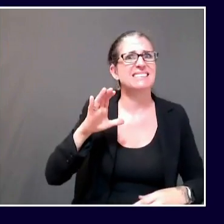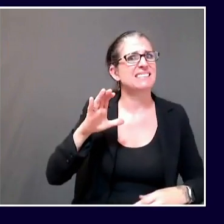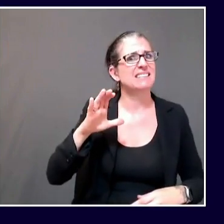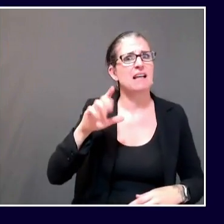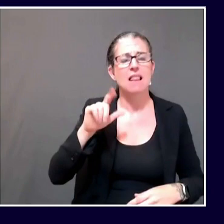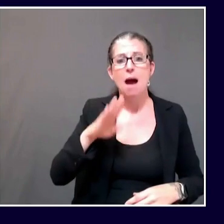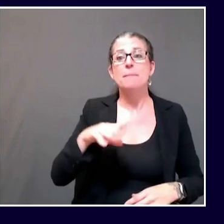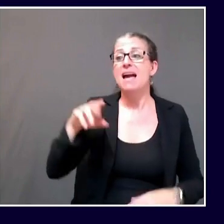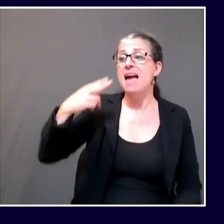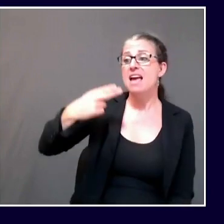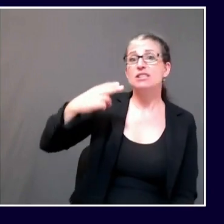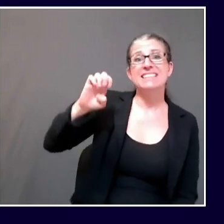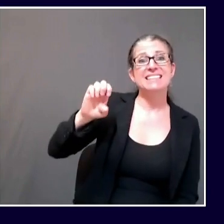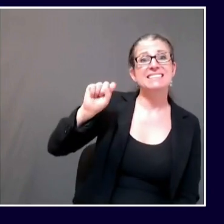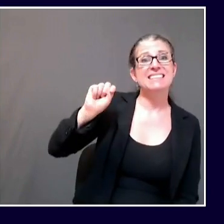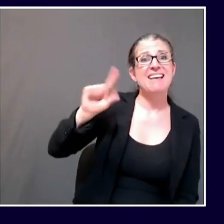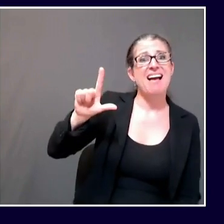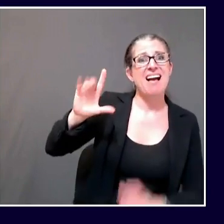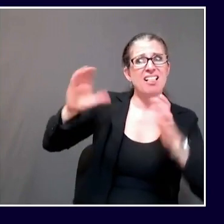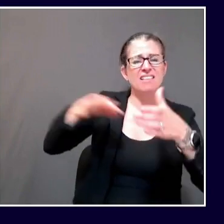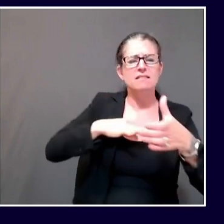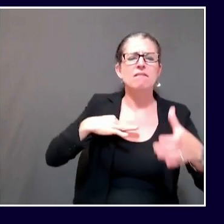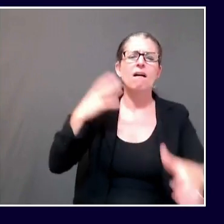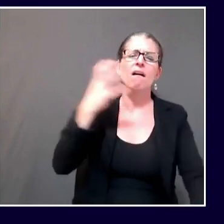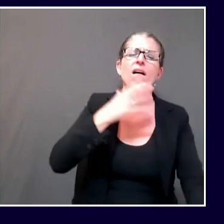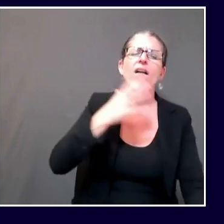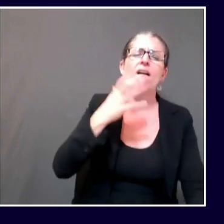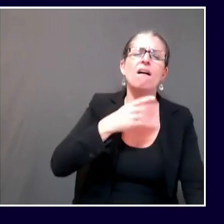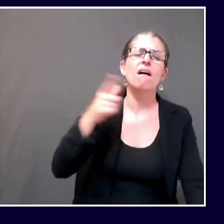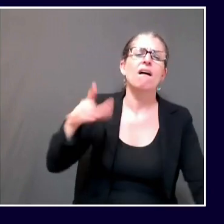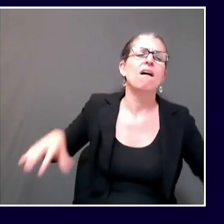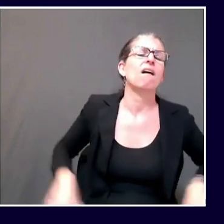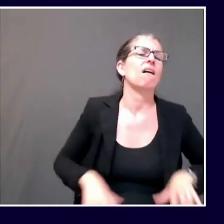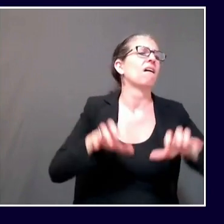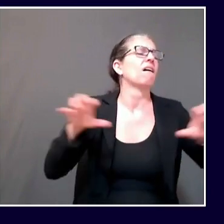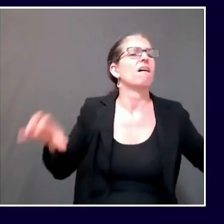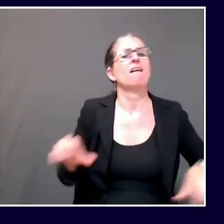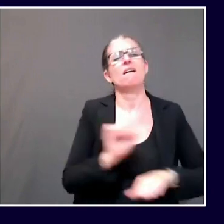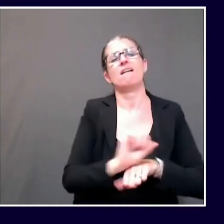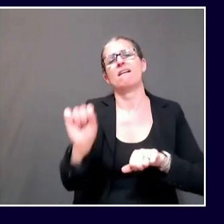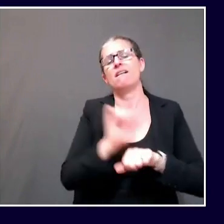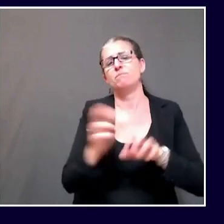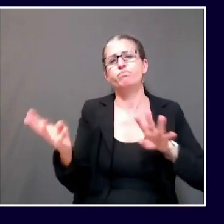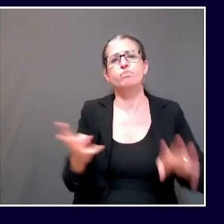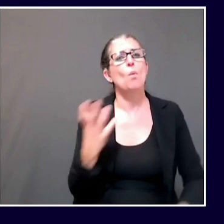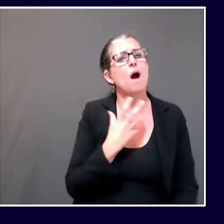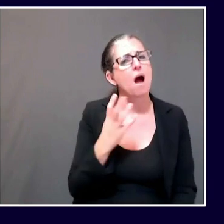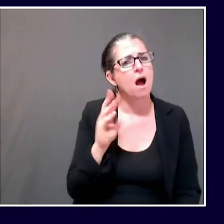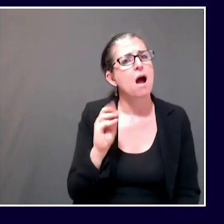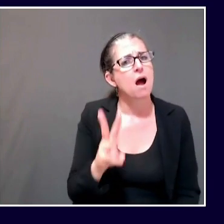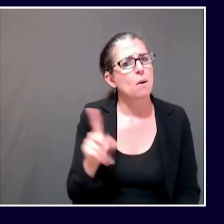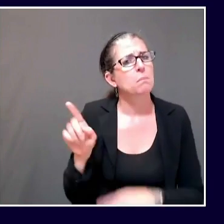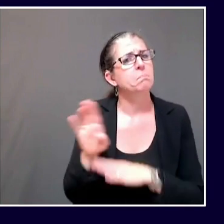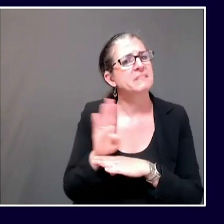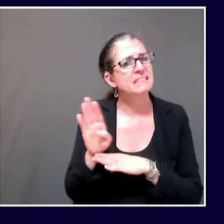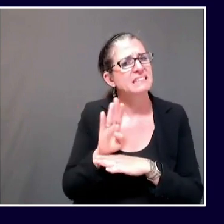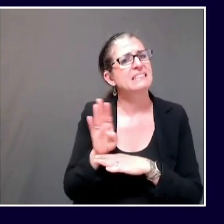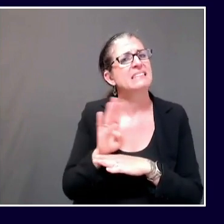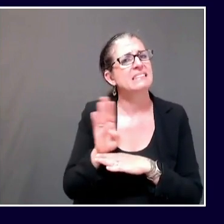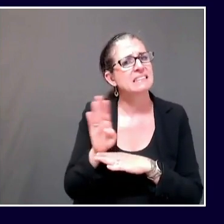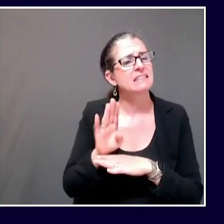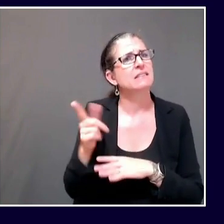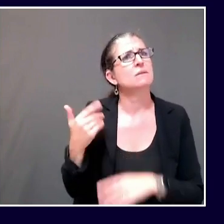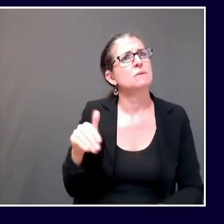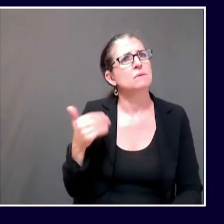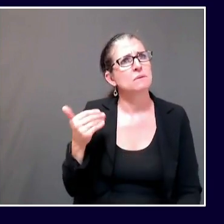sacrifices. The IDEX team, which is not doing this because it's the profitable way to go. They're doing it because many of them are Maine residents and care